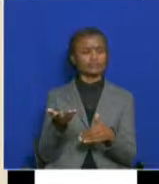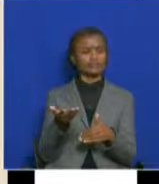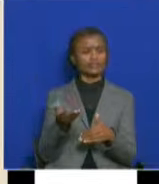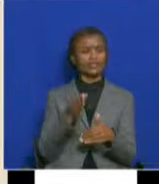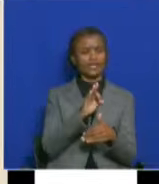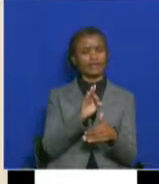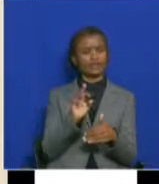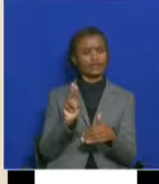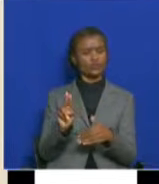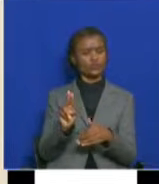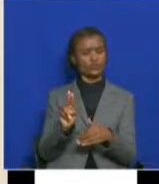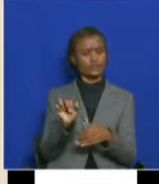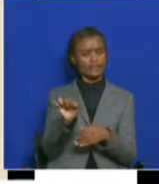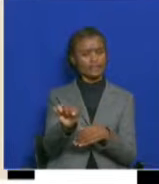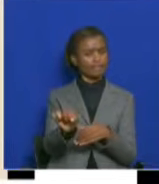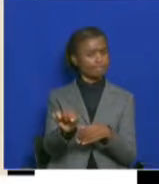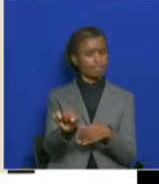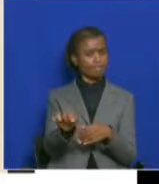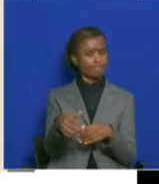We don't know